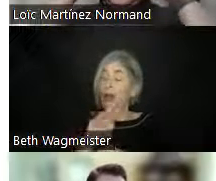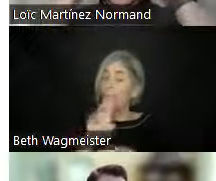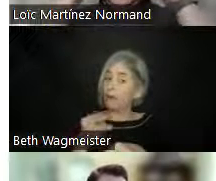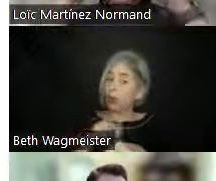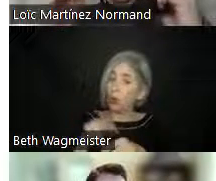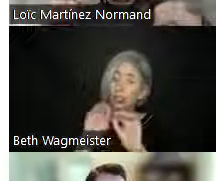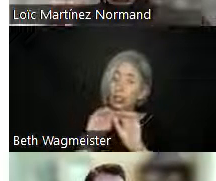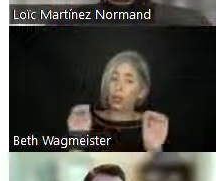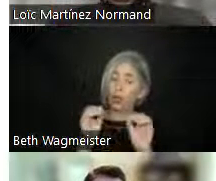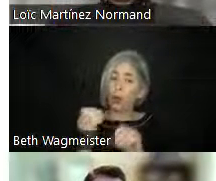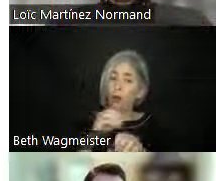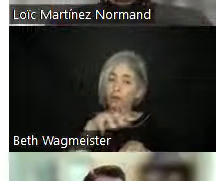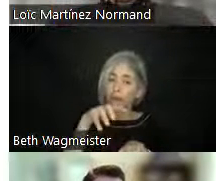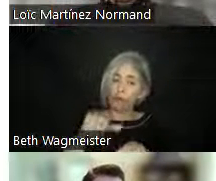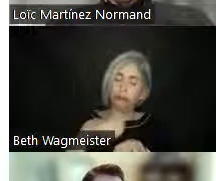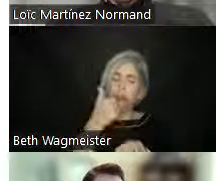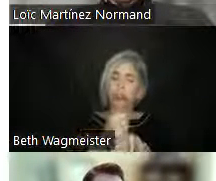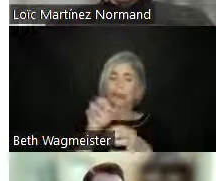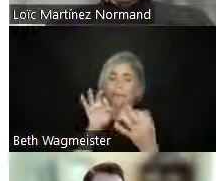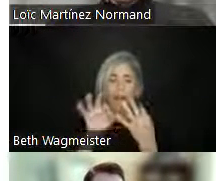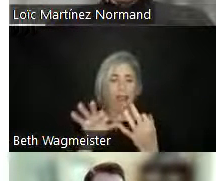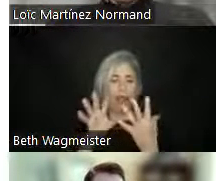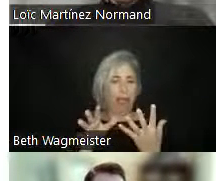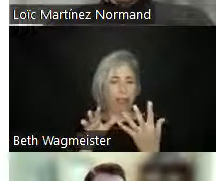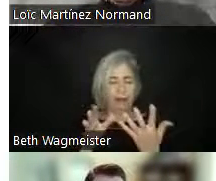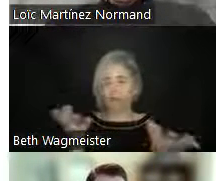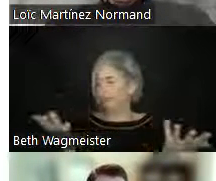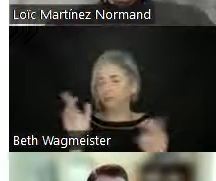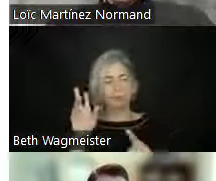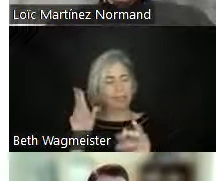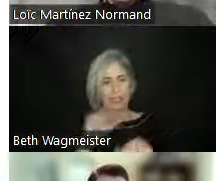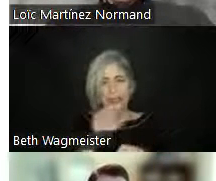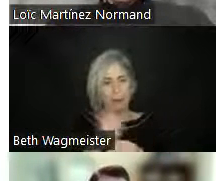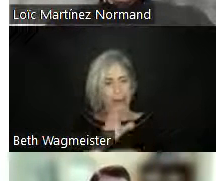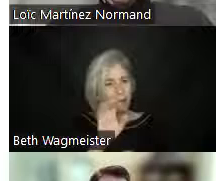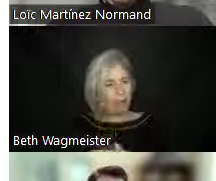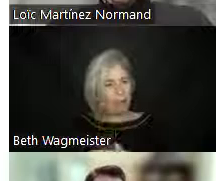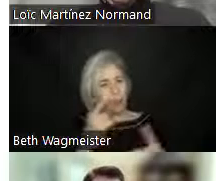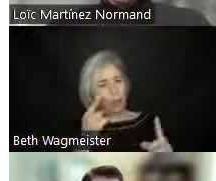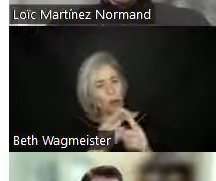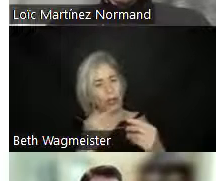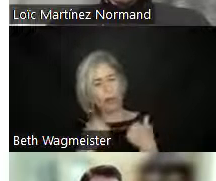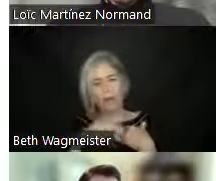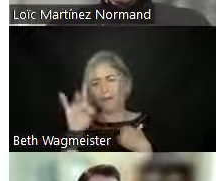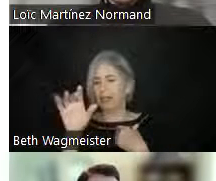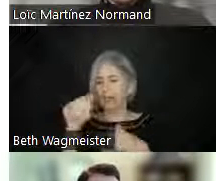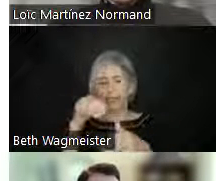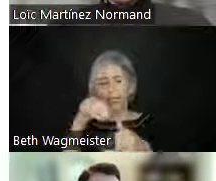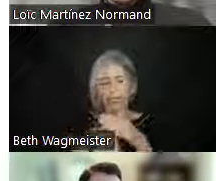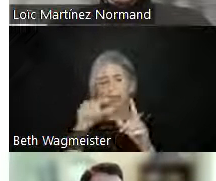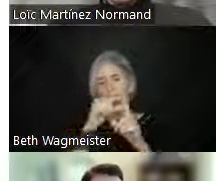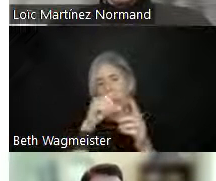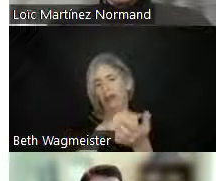no built-in feedback mechanisms to get clarity on the claims. And to the point of having that data inside of a Word